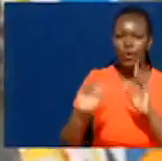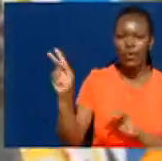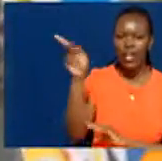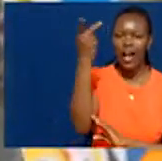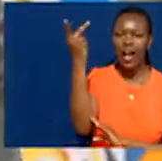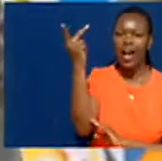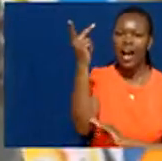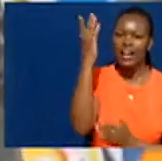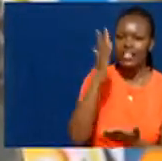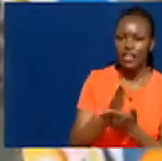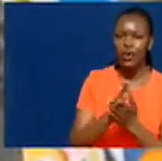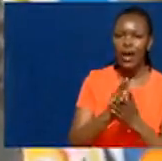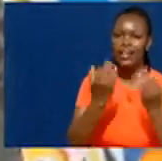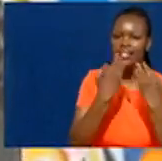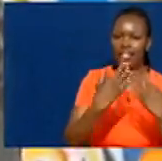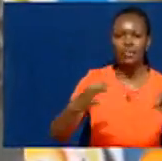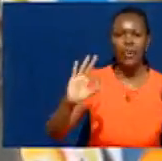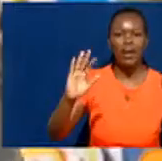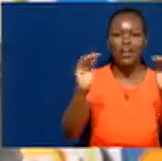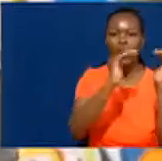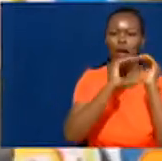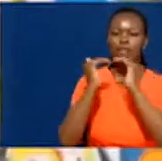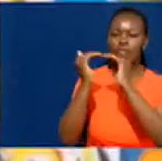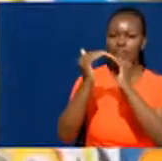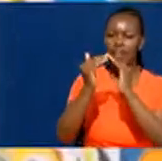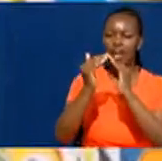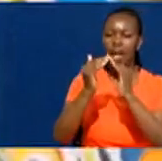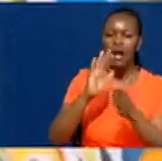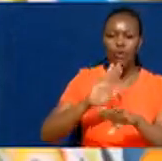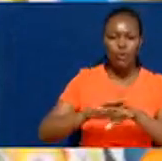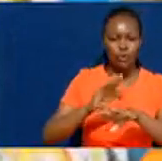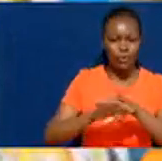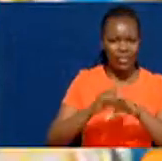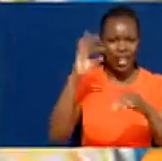transparent, free, fair, and accountable election.